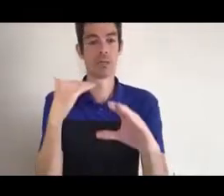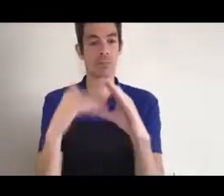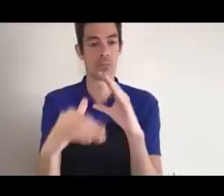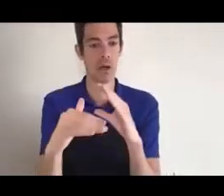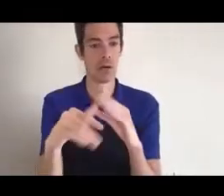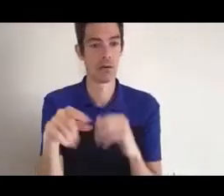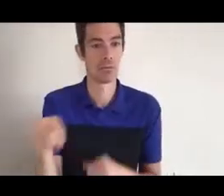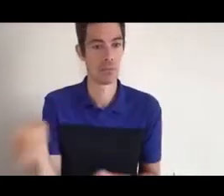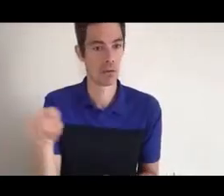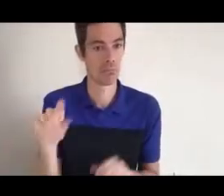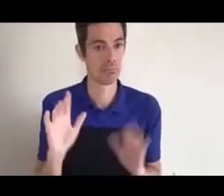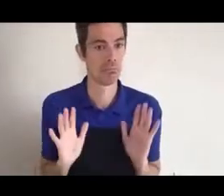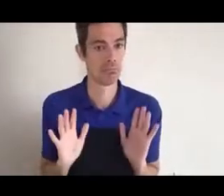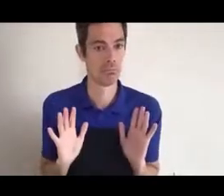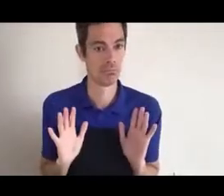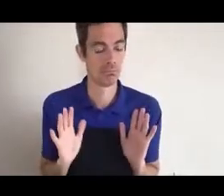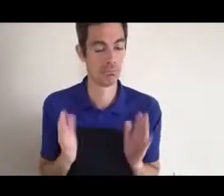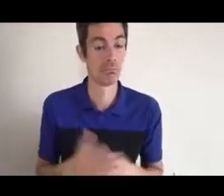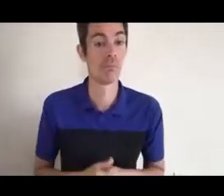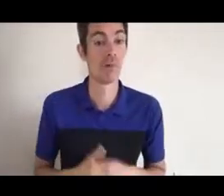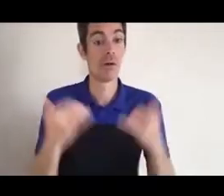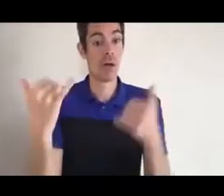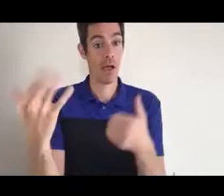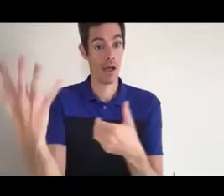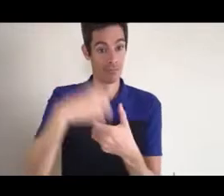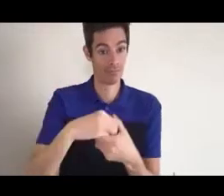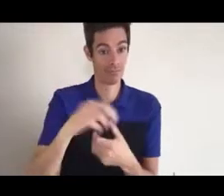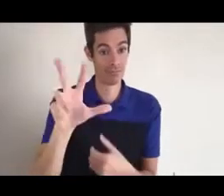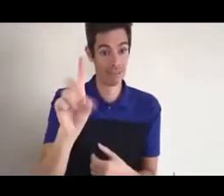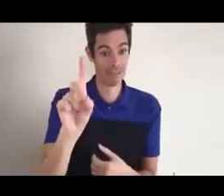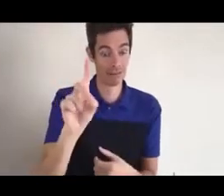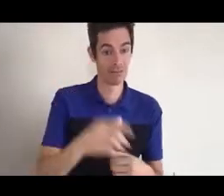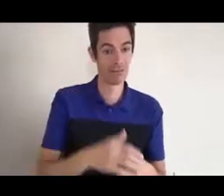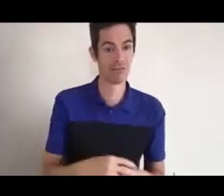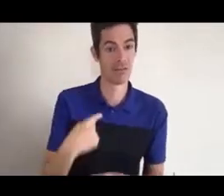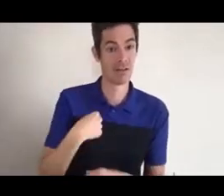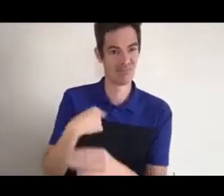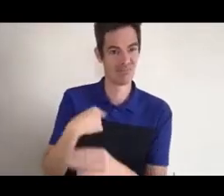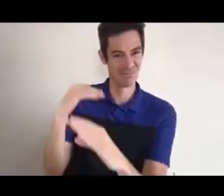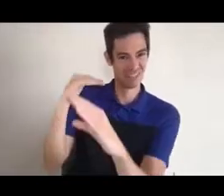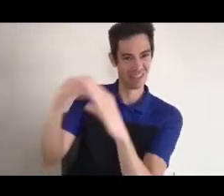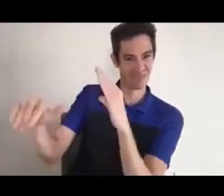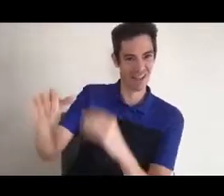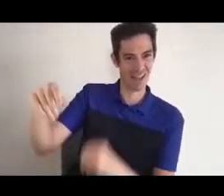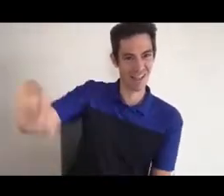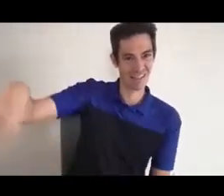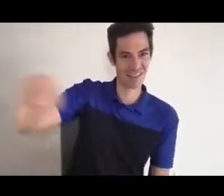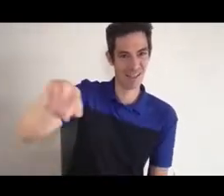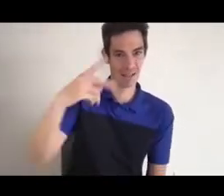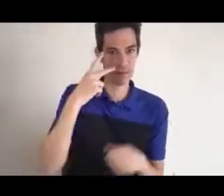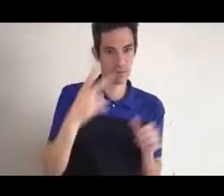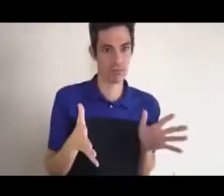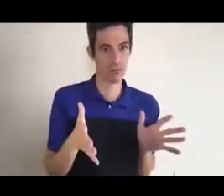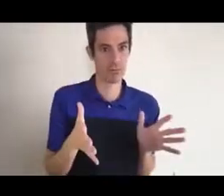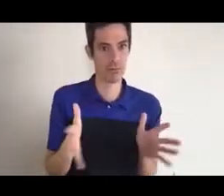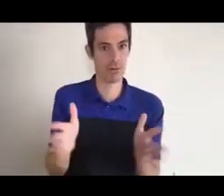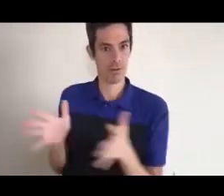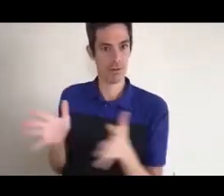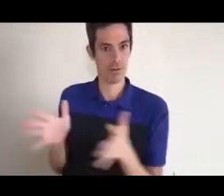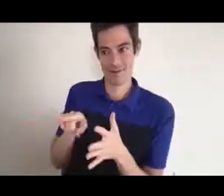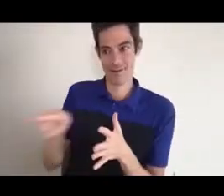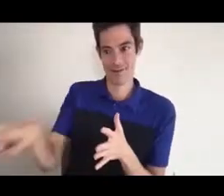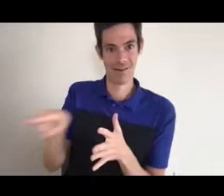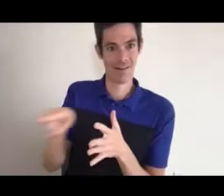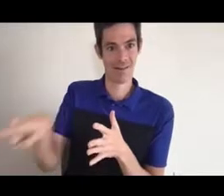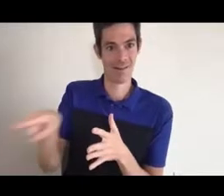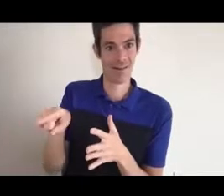So this is no 3D. I email them. Now when I incorporate 3D, I email